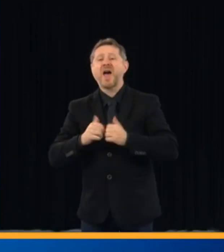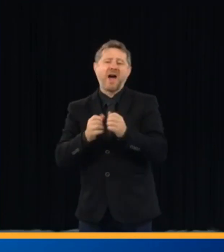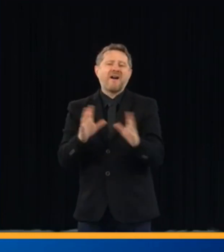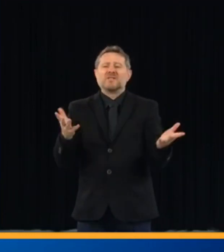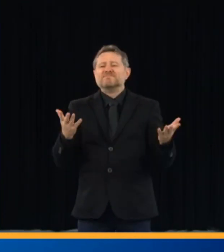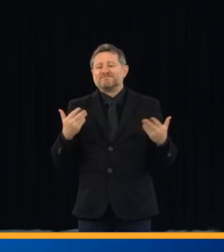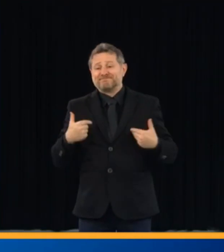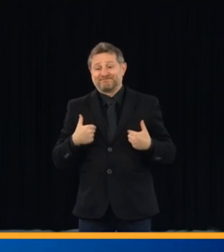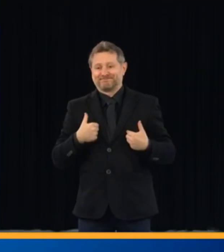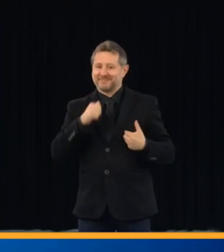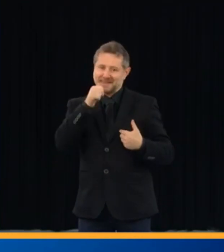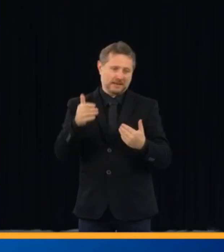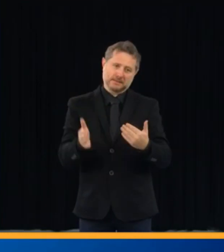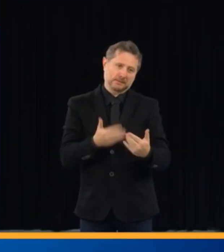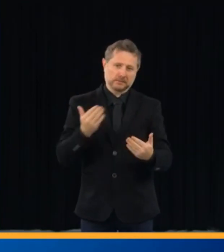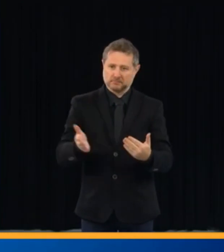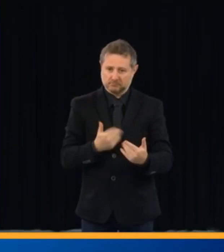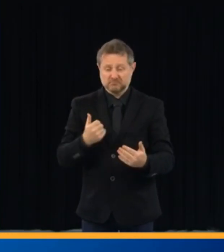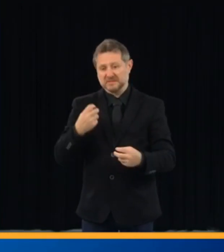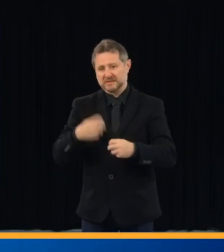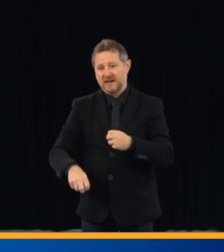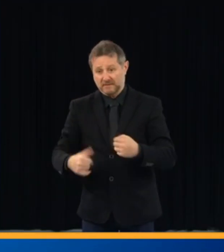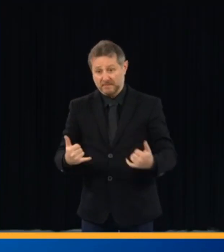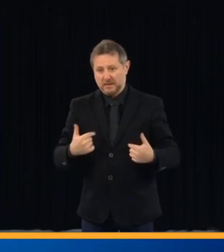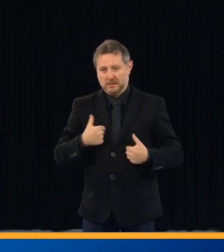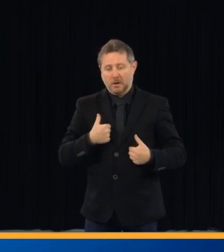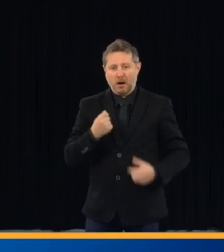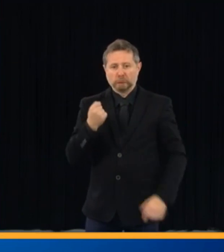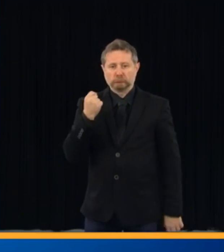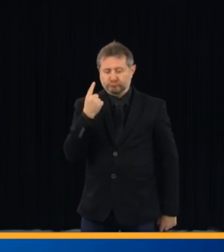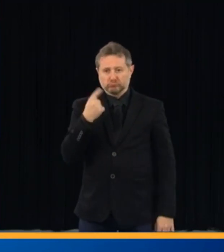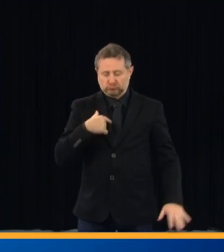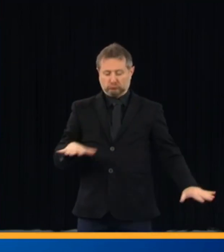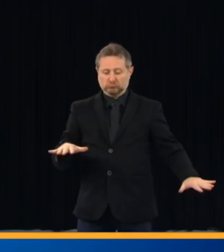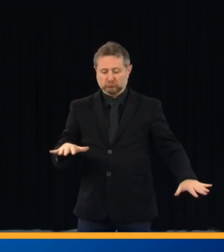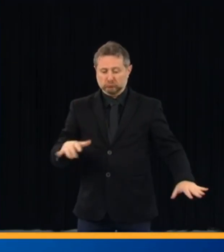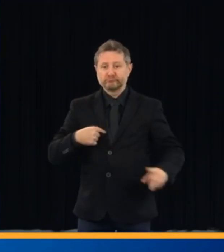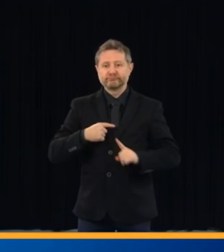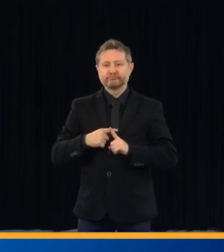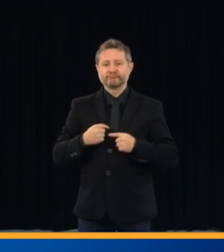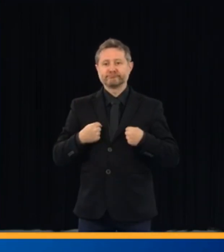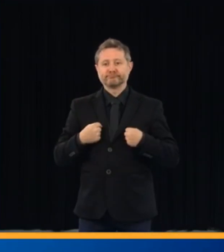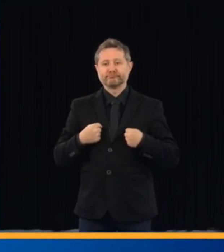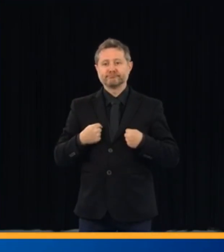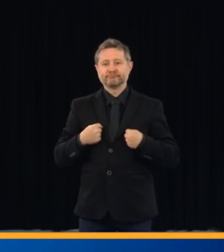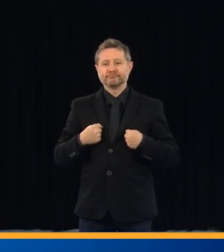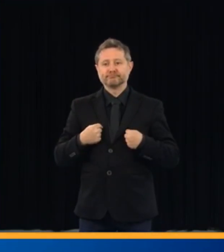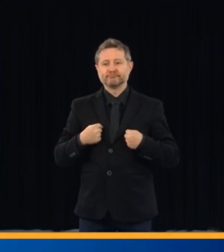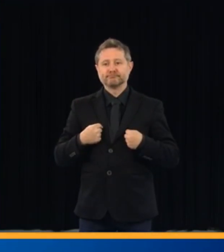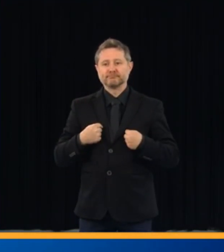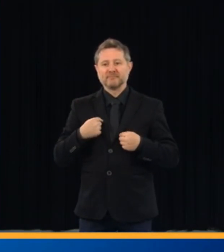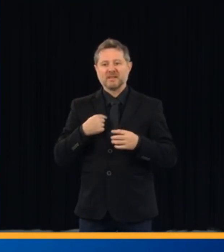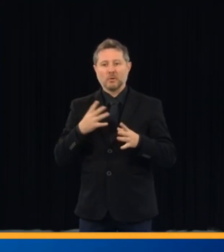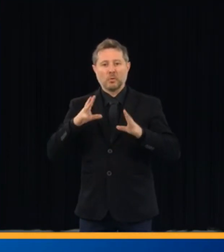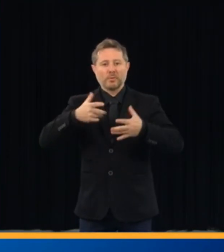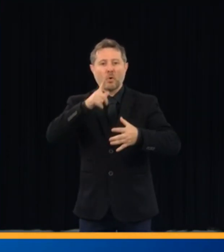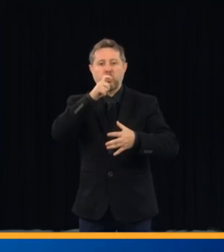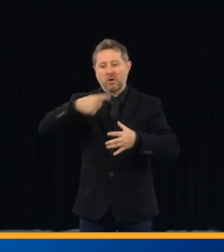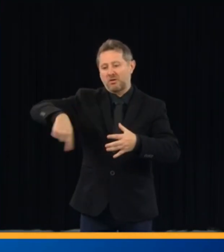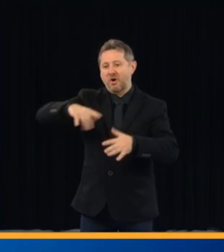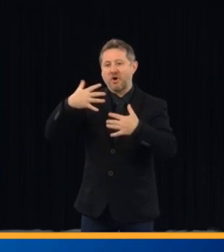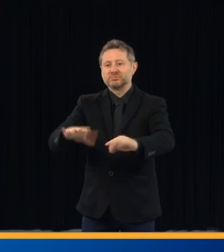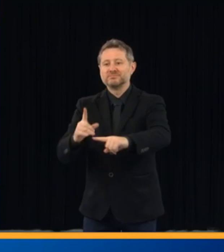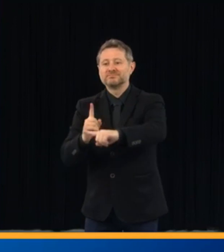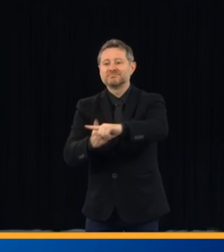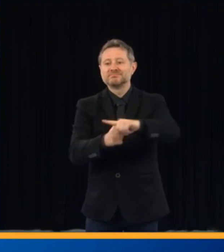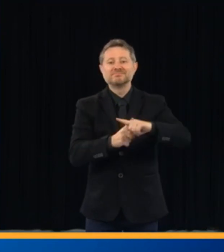tough. I get it now. I've now become part of this group of people who have this